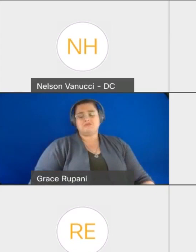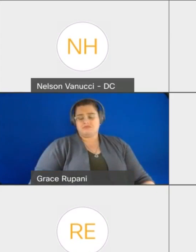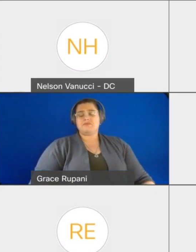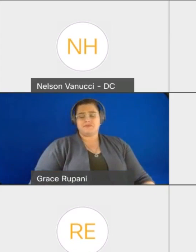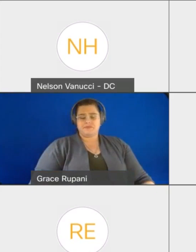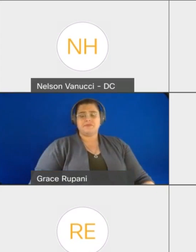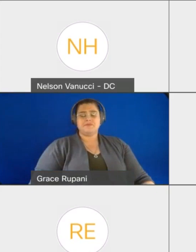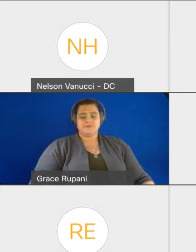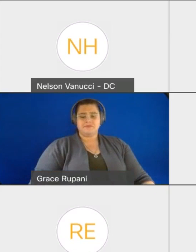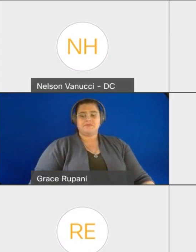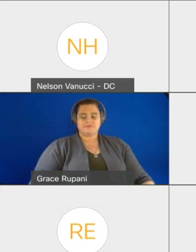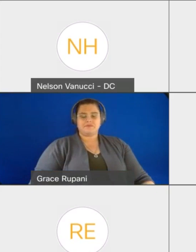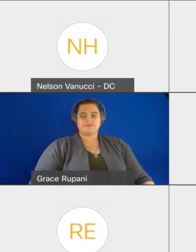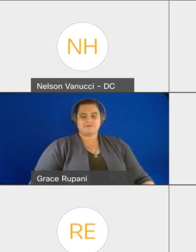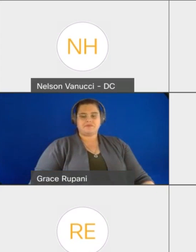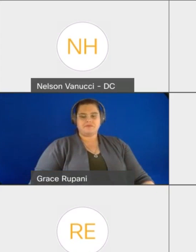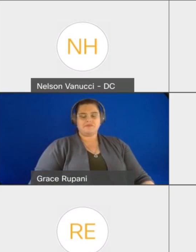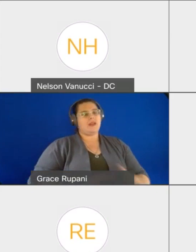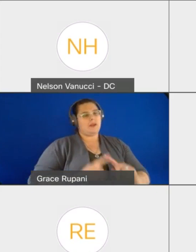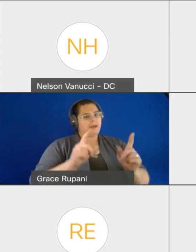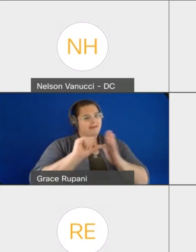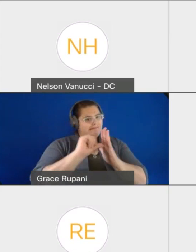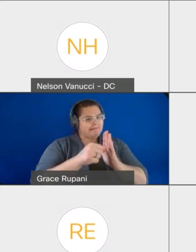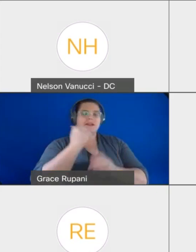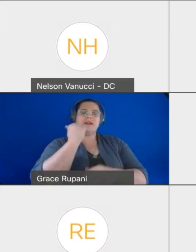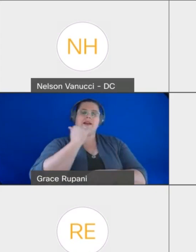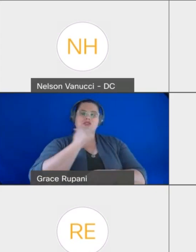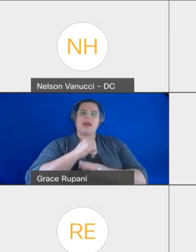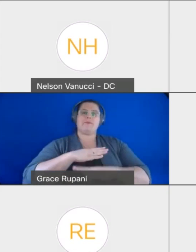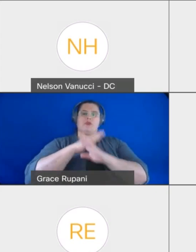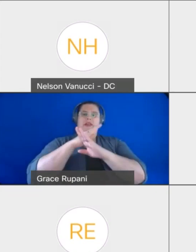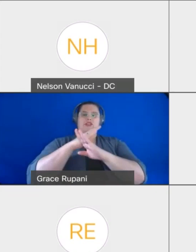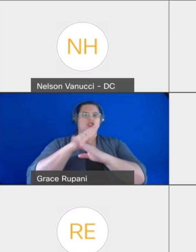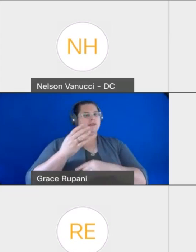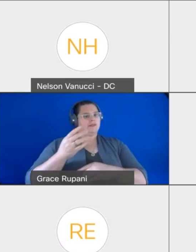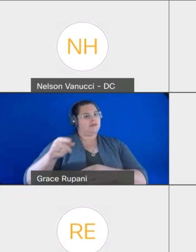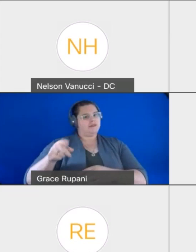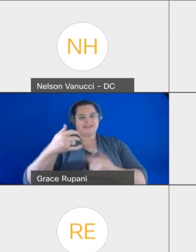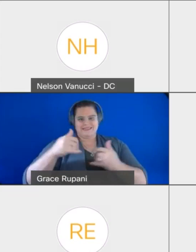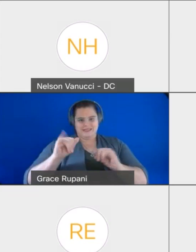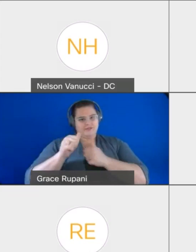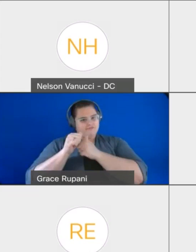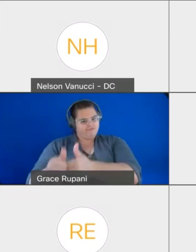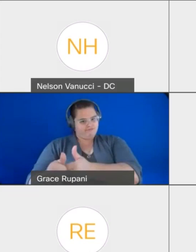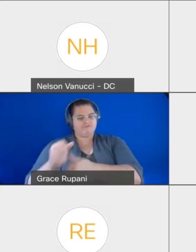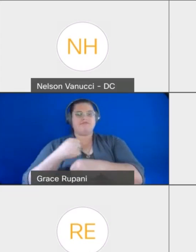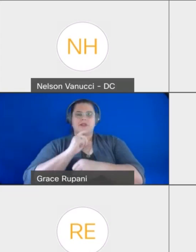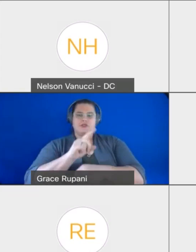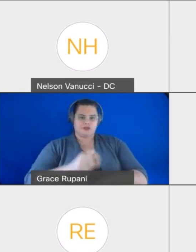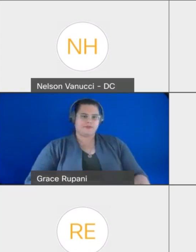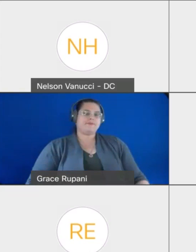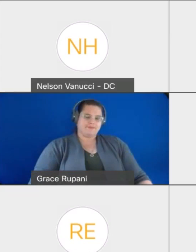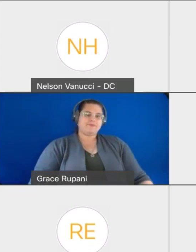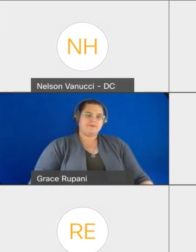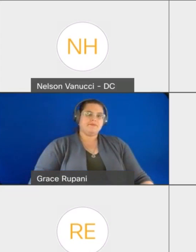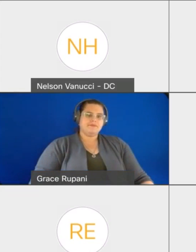what I said, that it's not a substitute for everyday prevention measures, just as you said also. Thank you. Thank you. And